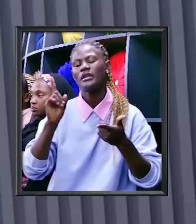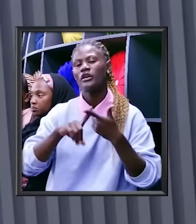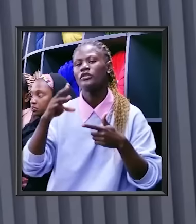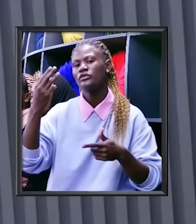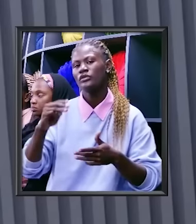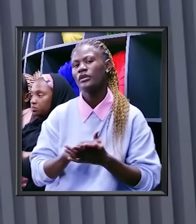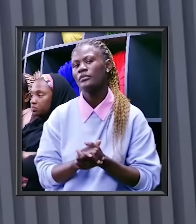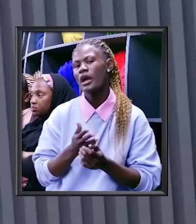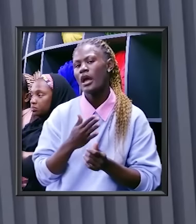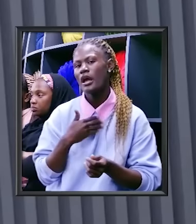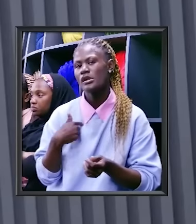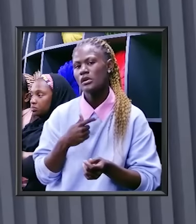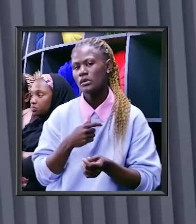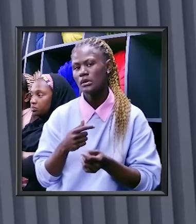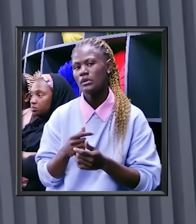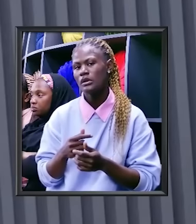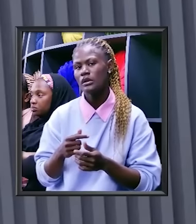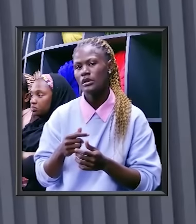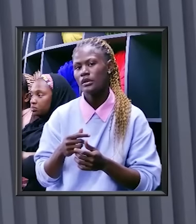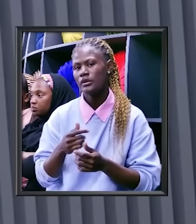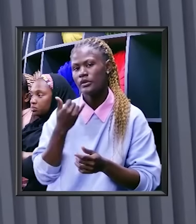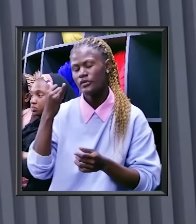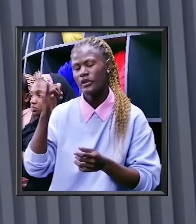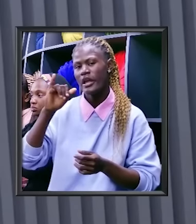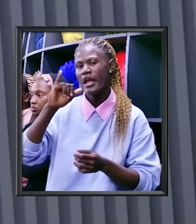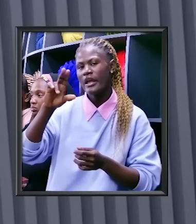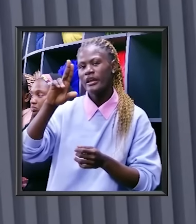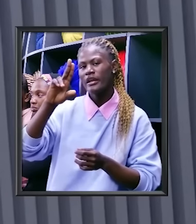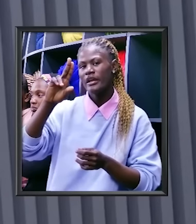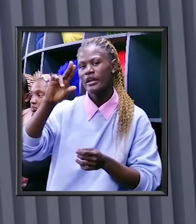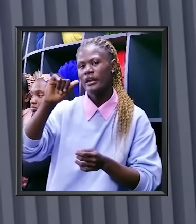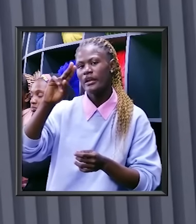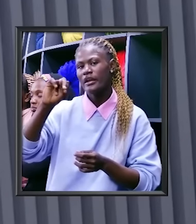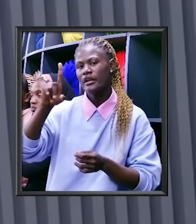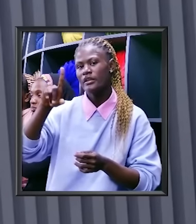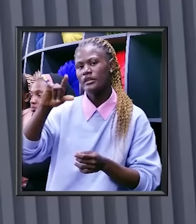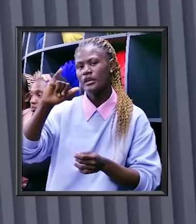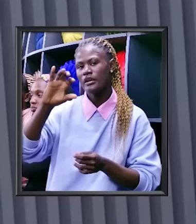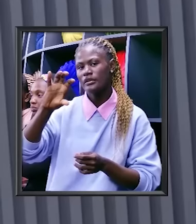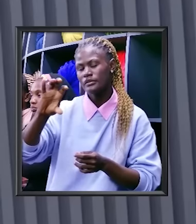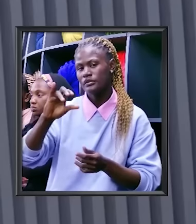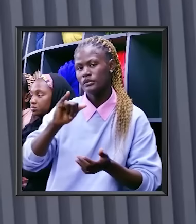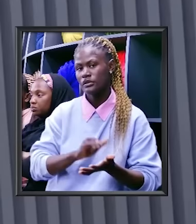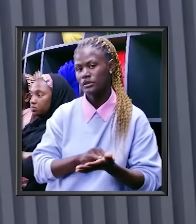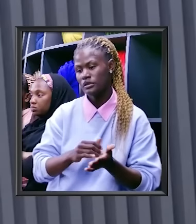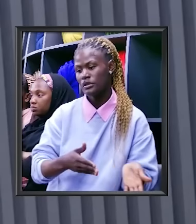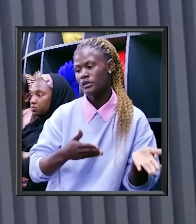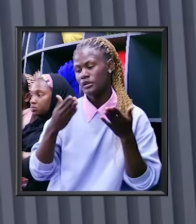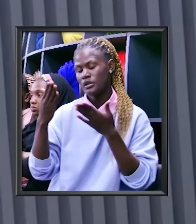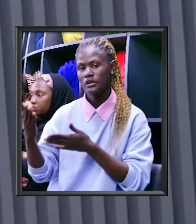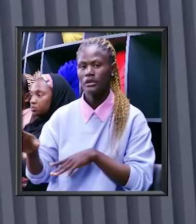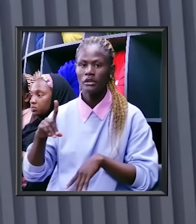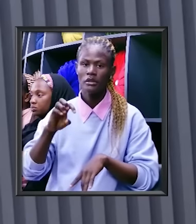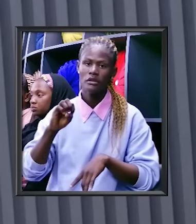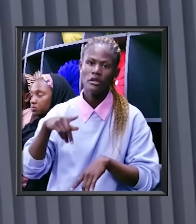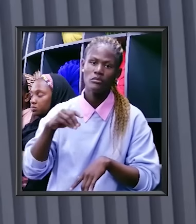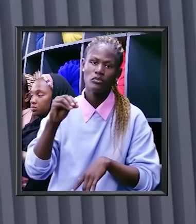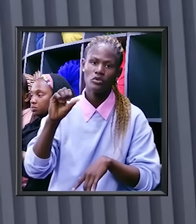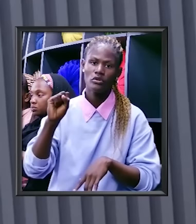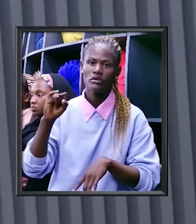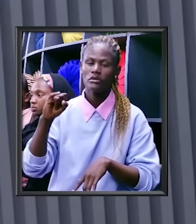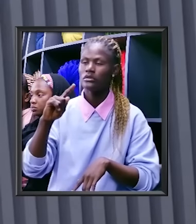them. And then we go also involve NDIC, where they ensure a deposit of